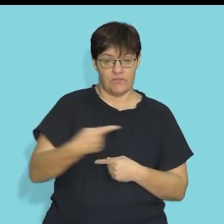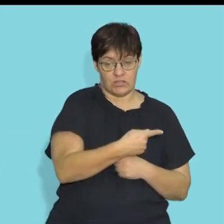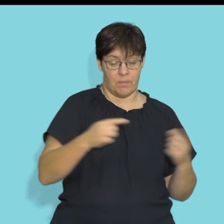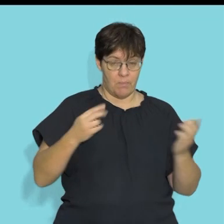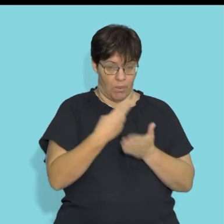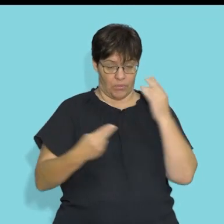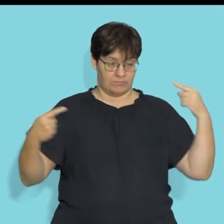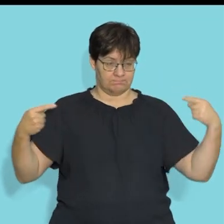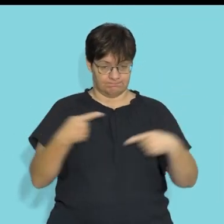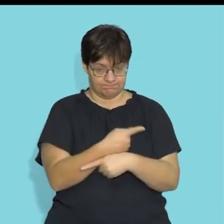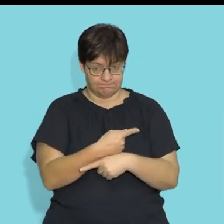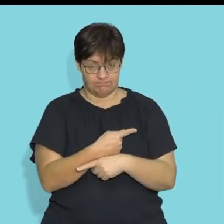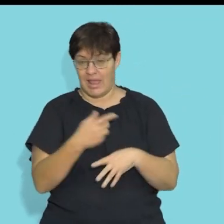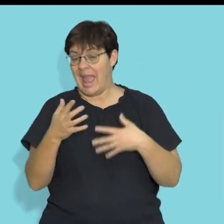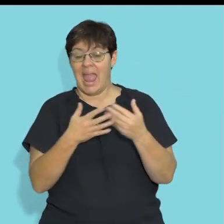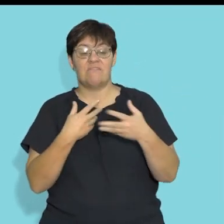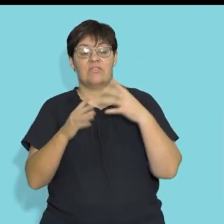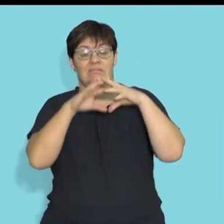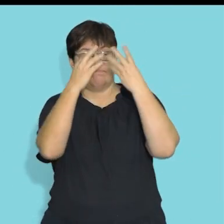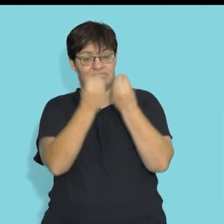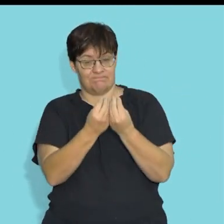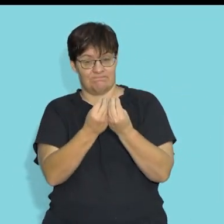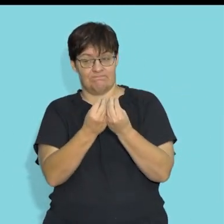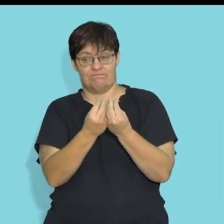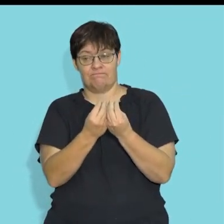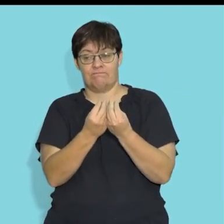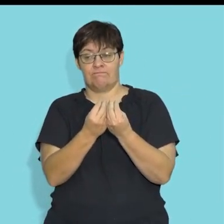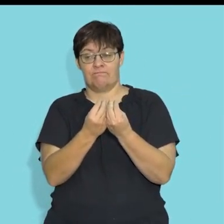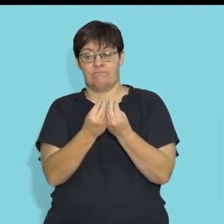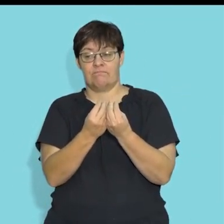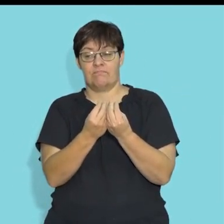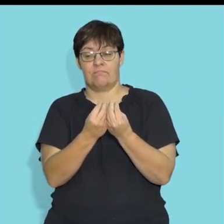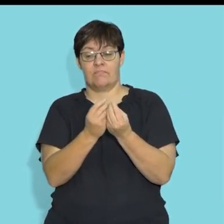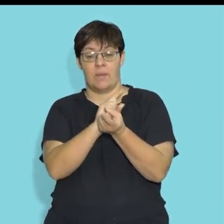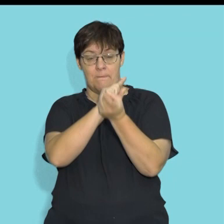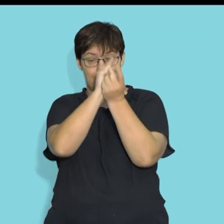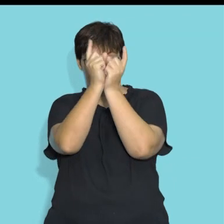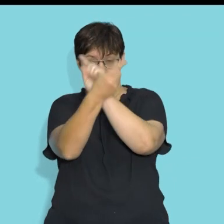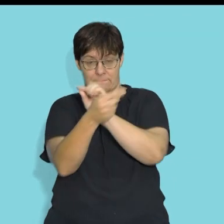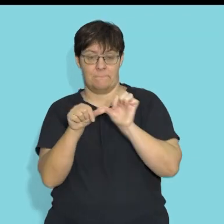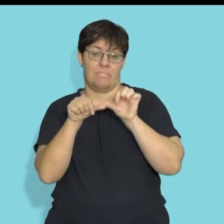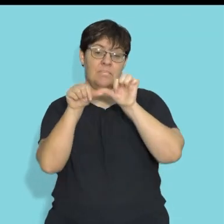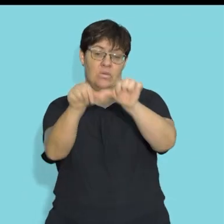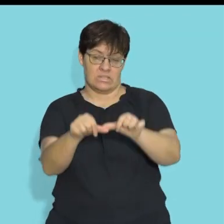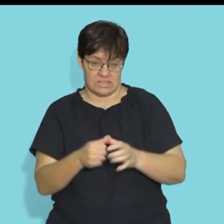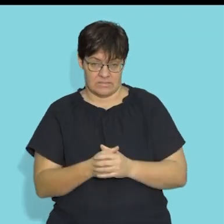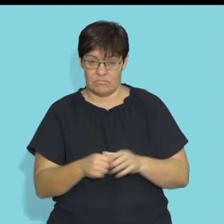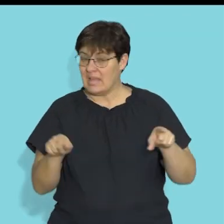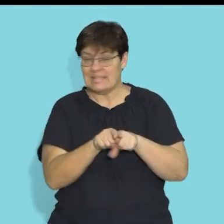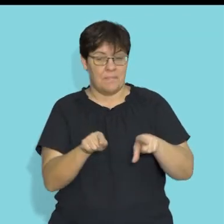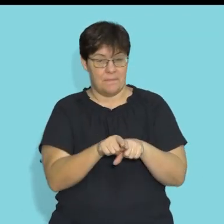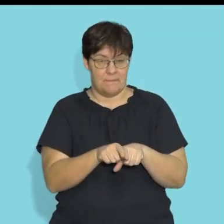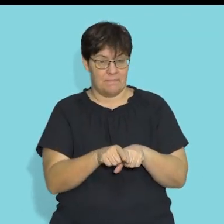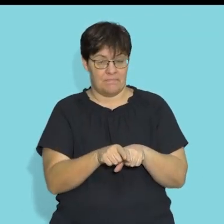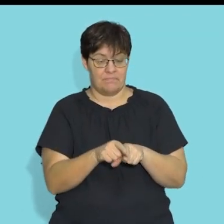the concentrations of everything became or becomes constant. Not the same,